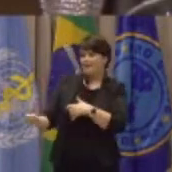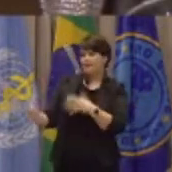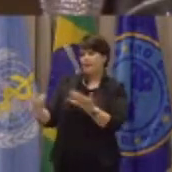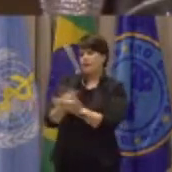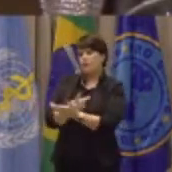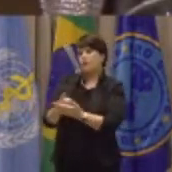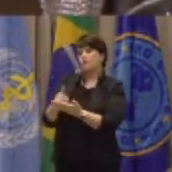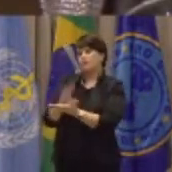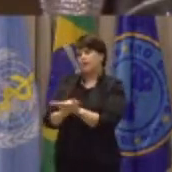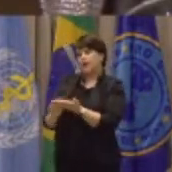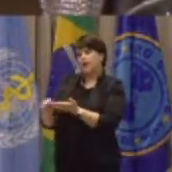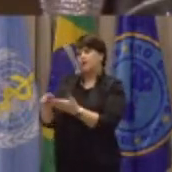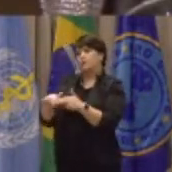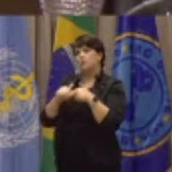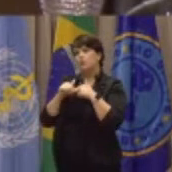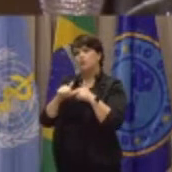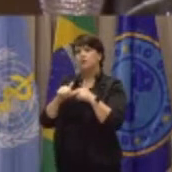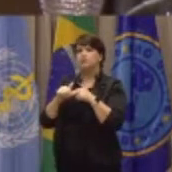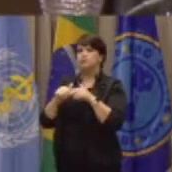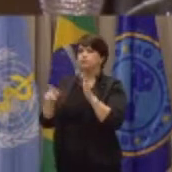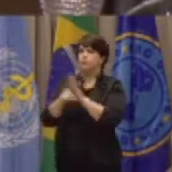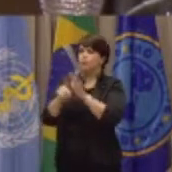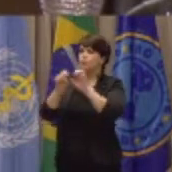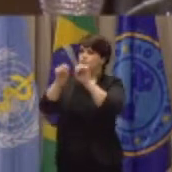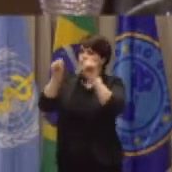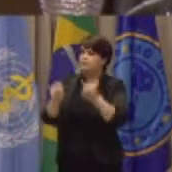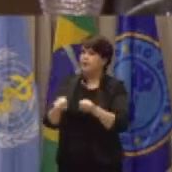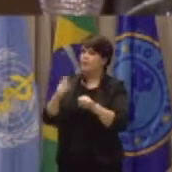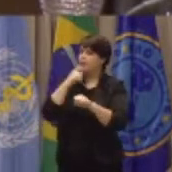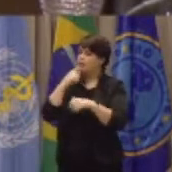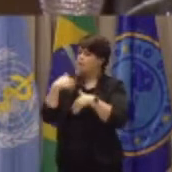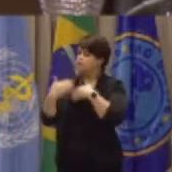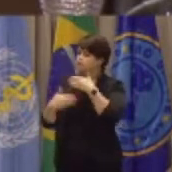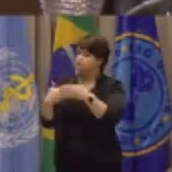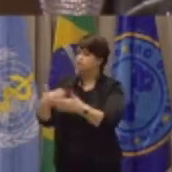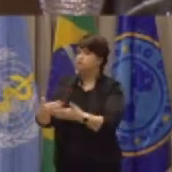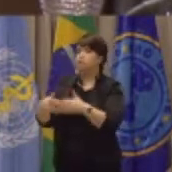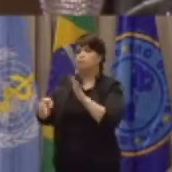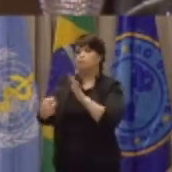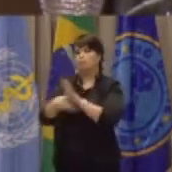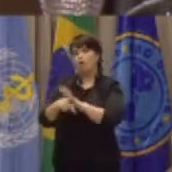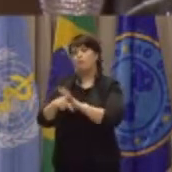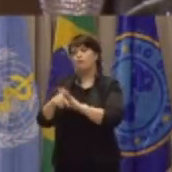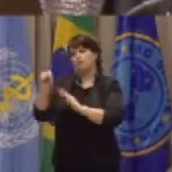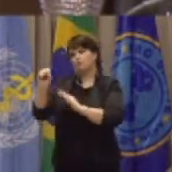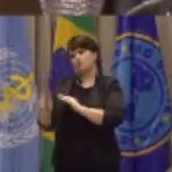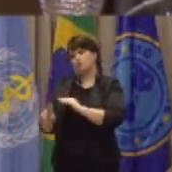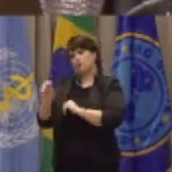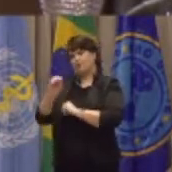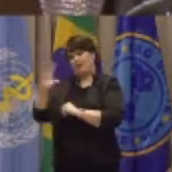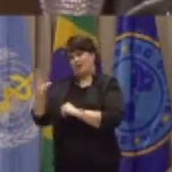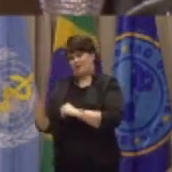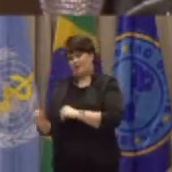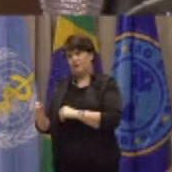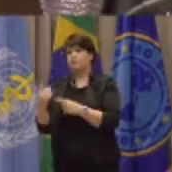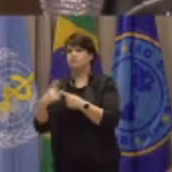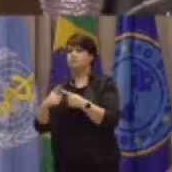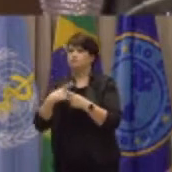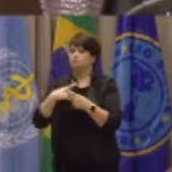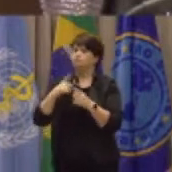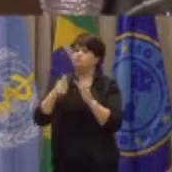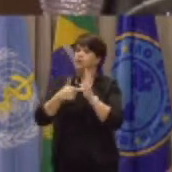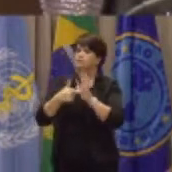the curiosity of the nature of Africa is that the systems that are in